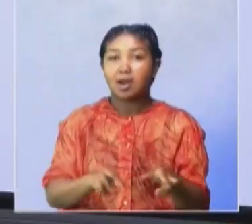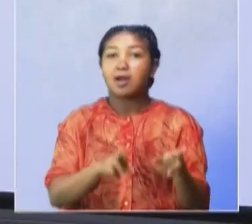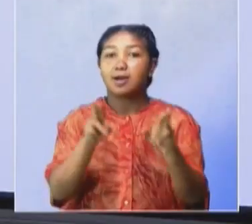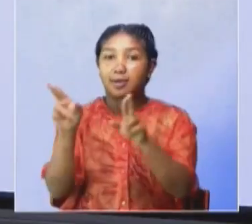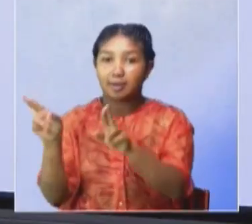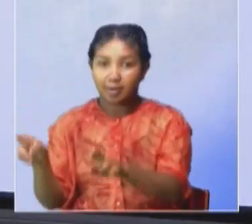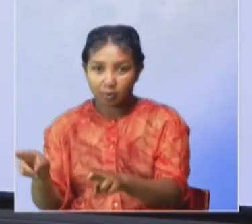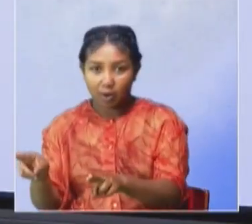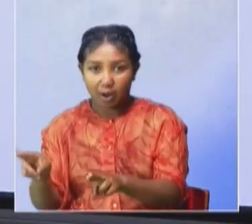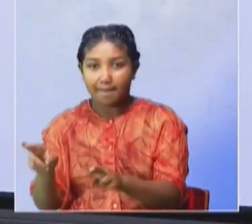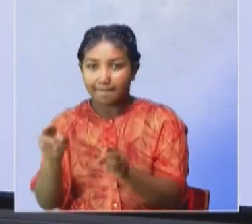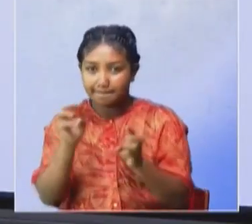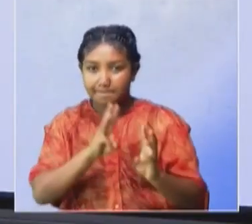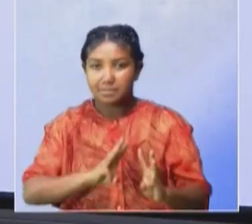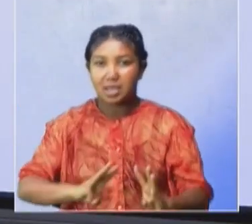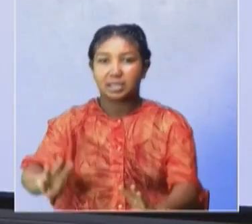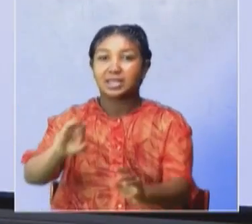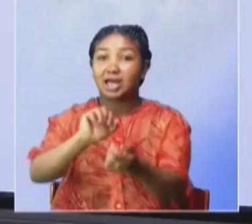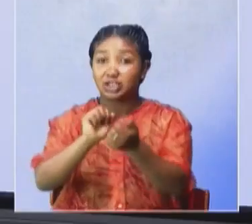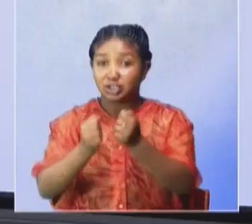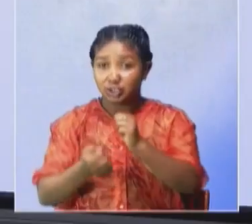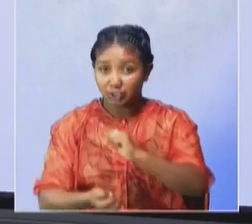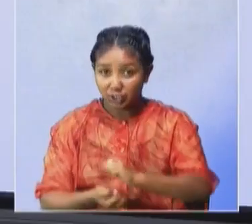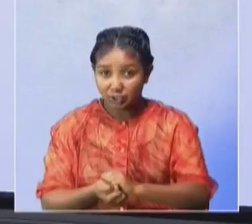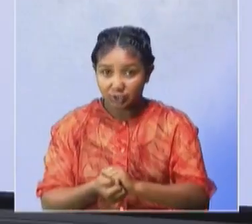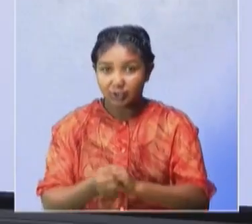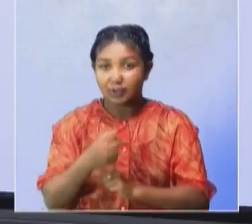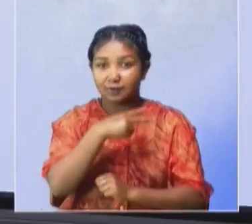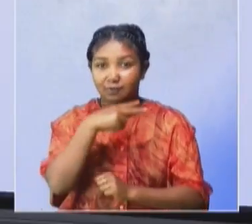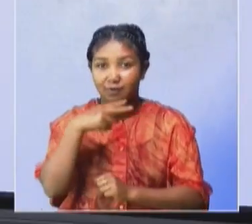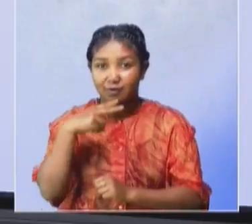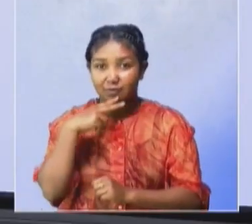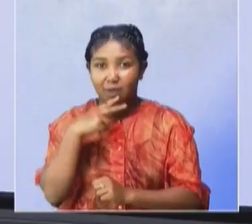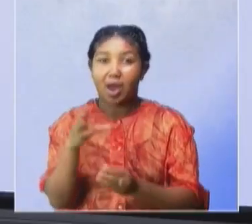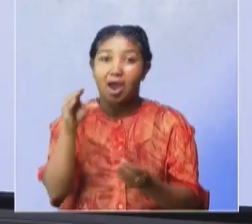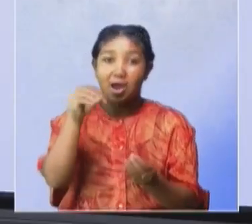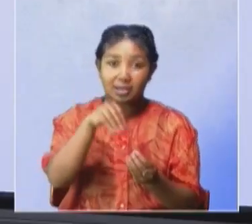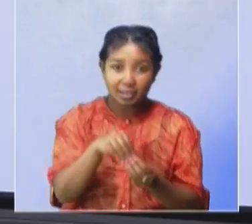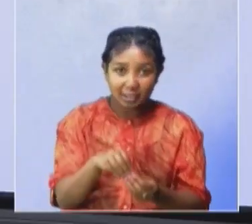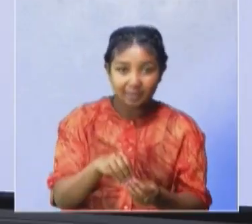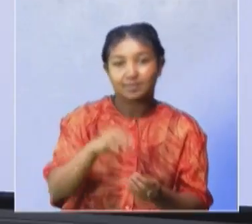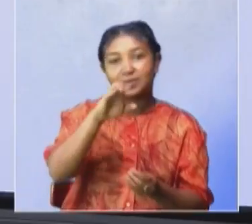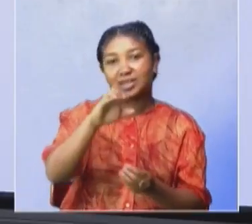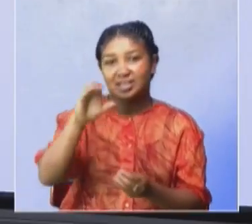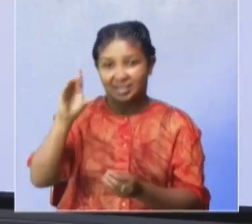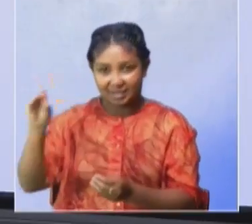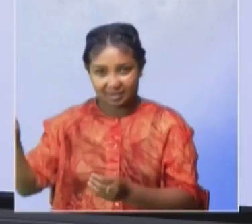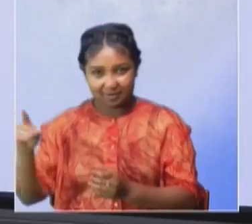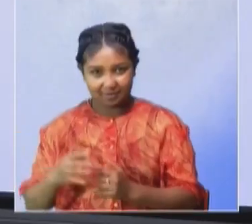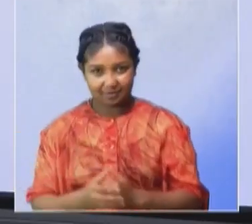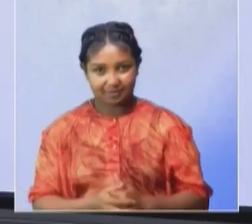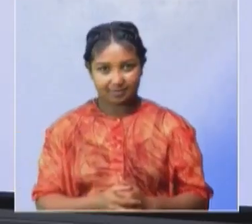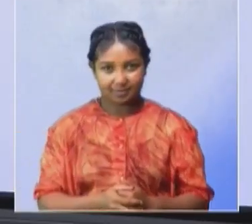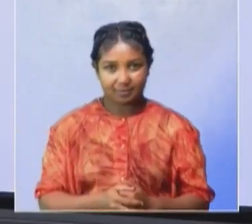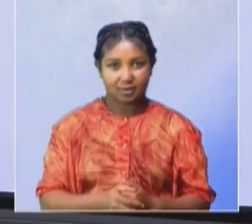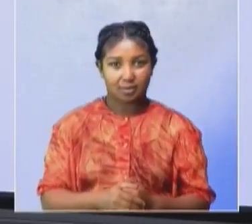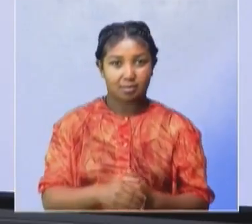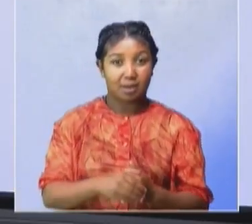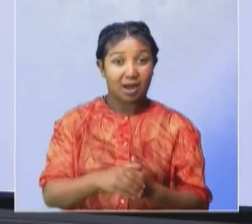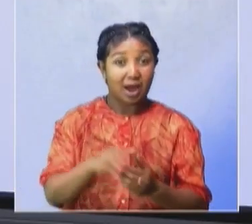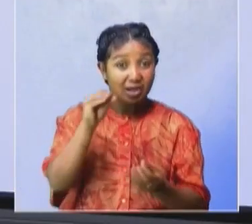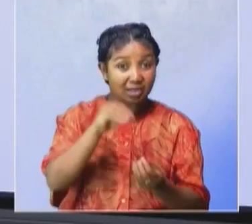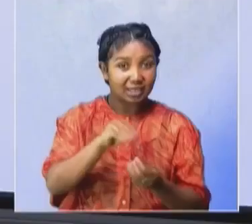regular method that change verbs by adding what? ed. By adding